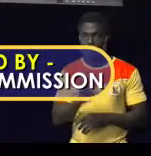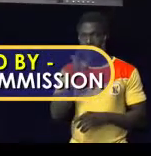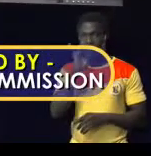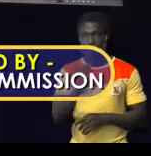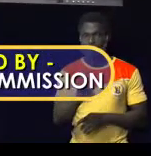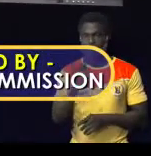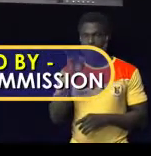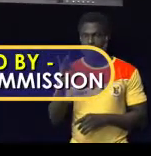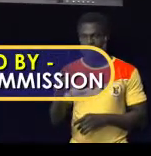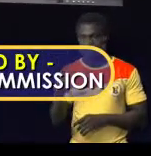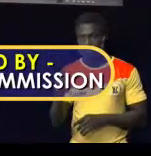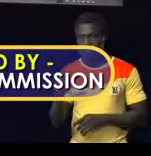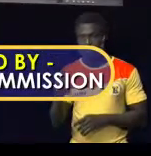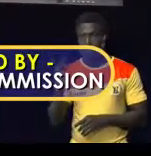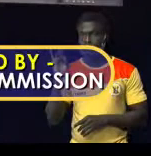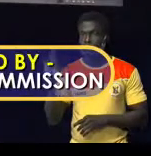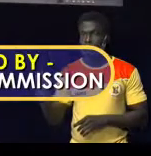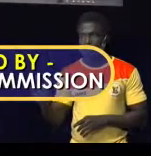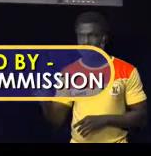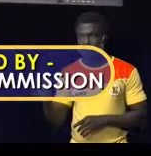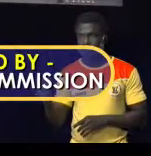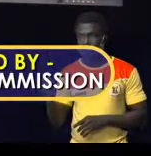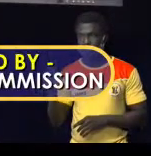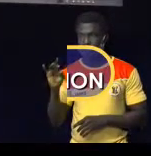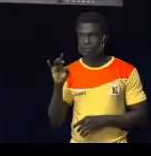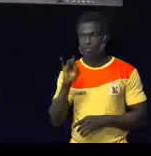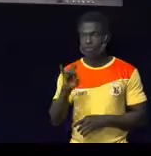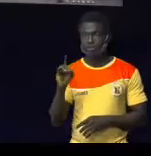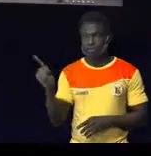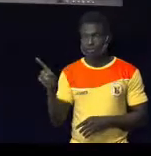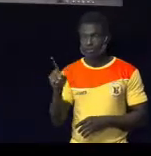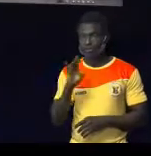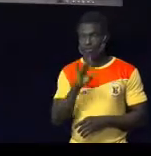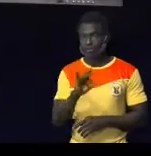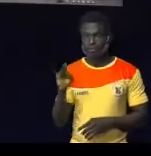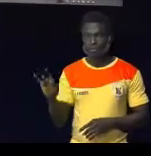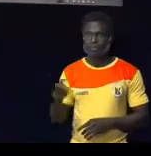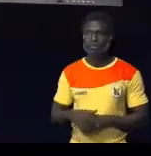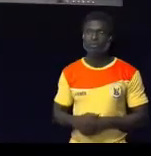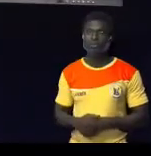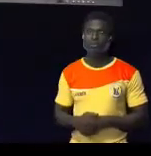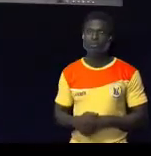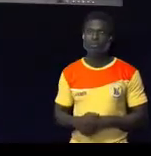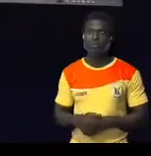81, 88? Well, it's going to be 81, 88. And that is